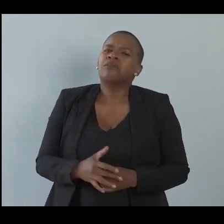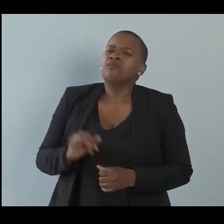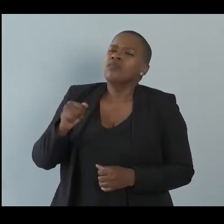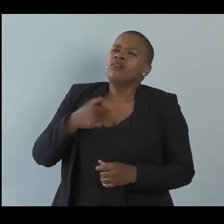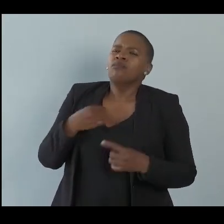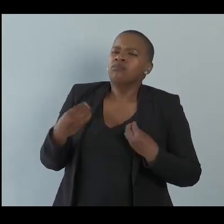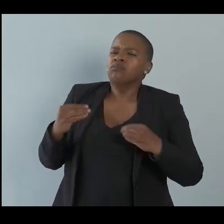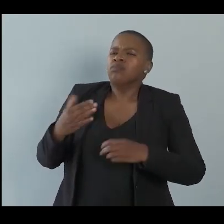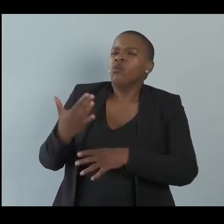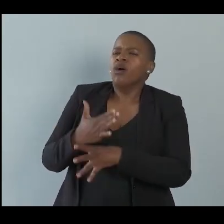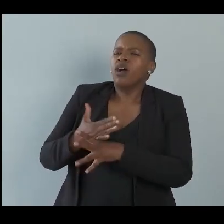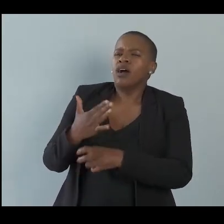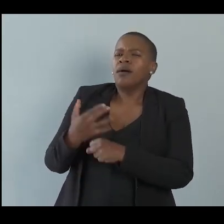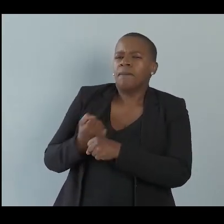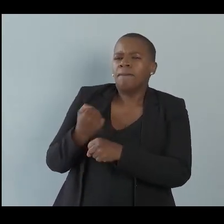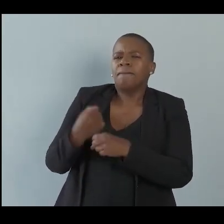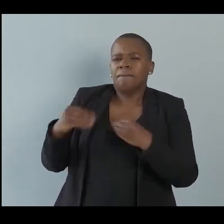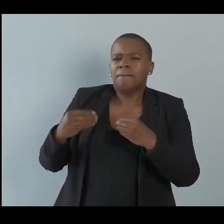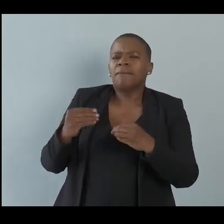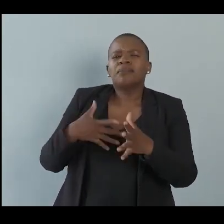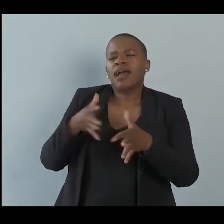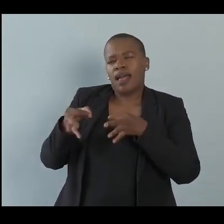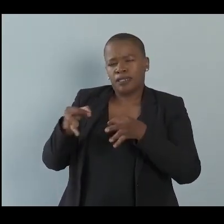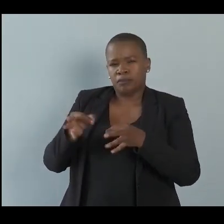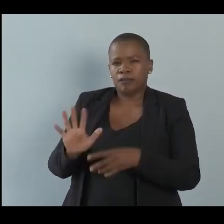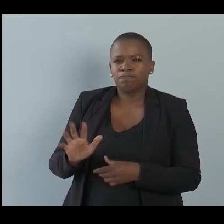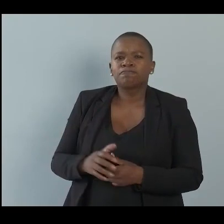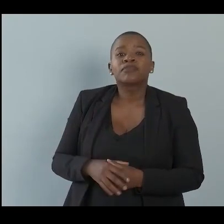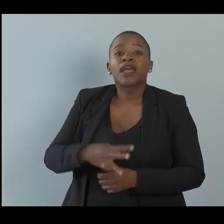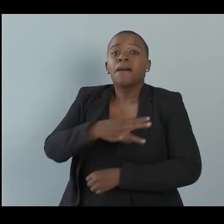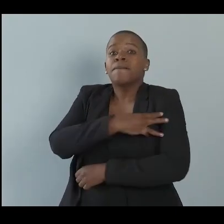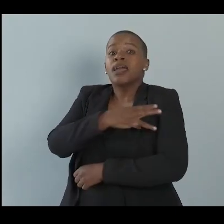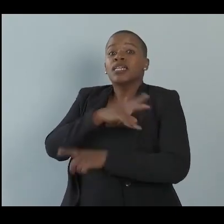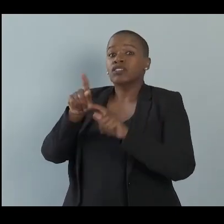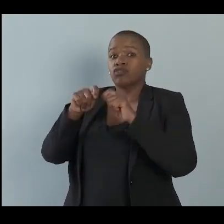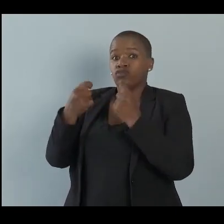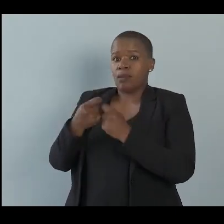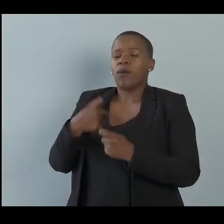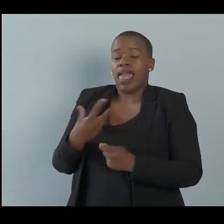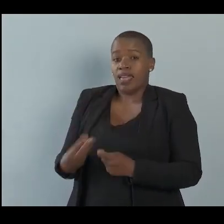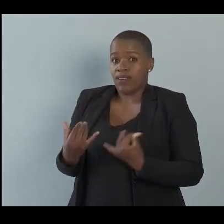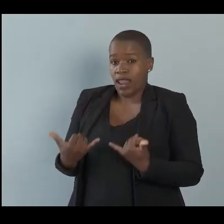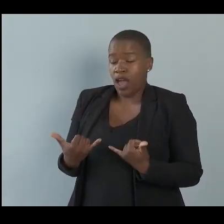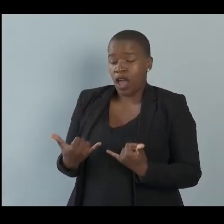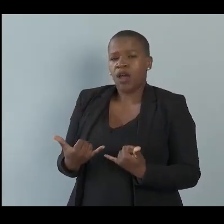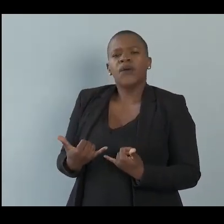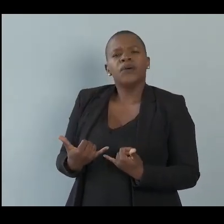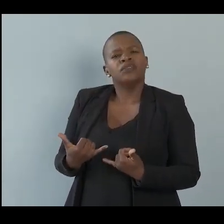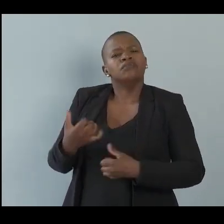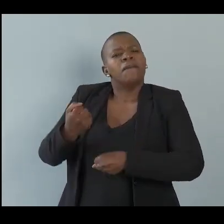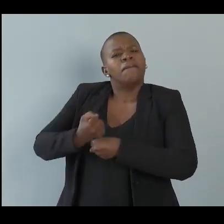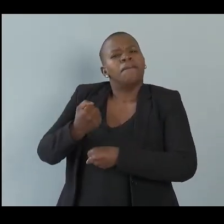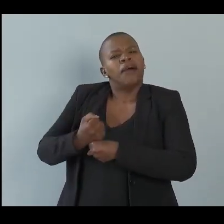just maybe to expand on that, the management teams we've got there now have really put an end to the cash bleed on the group. So